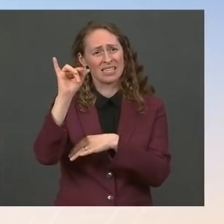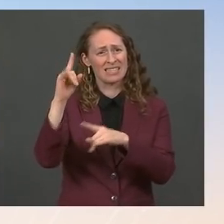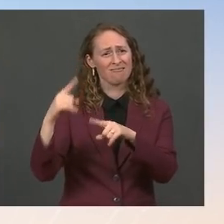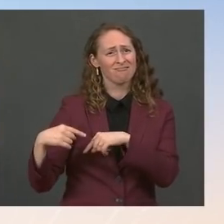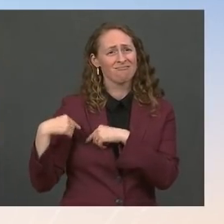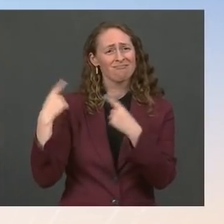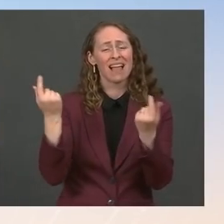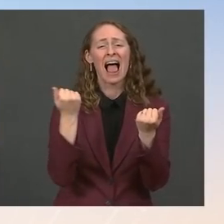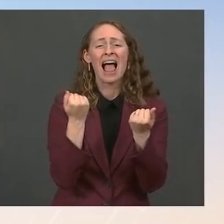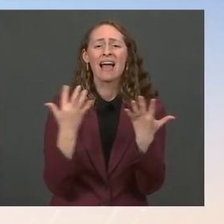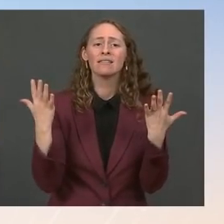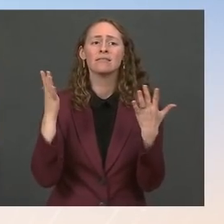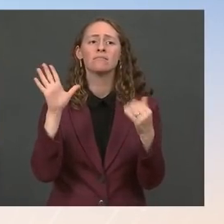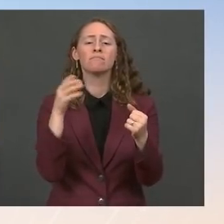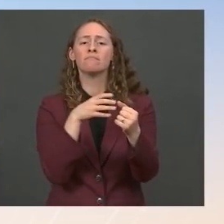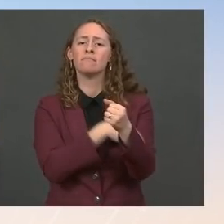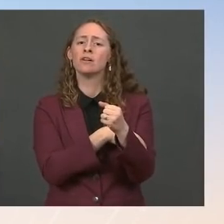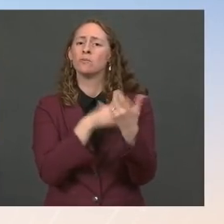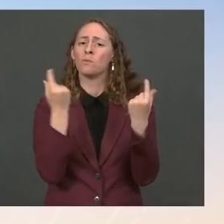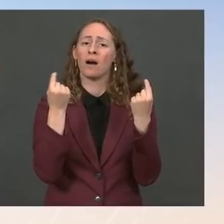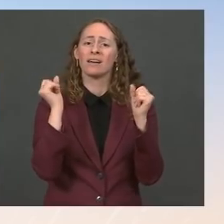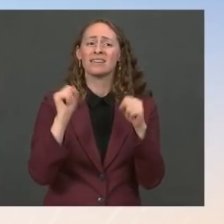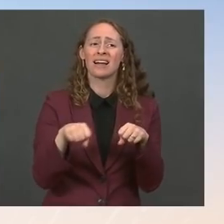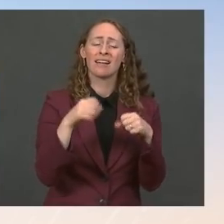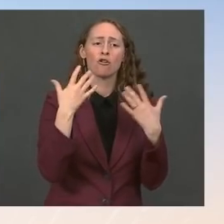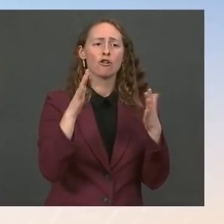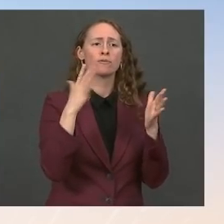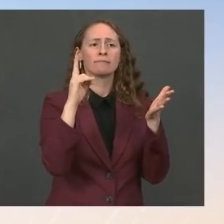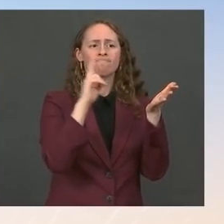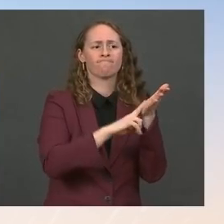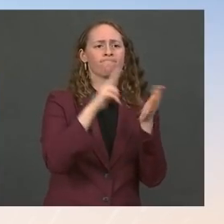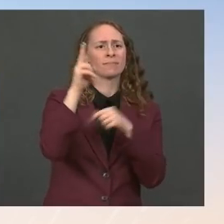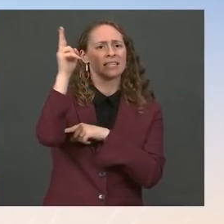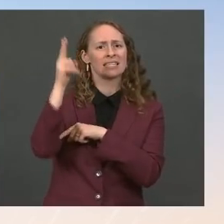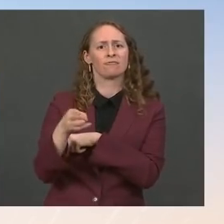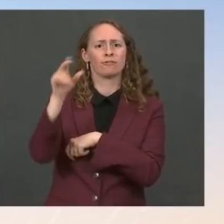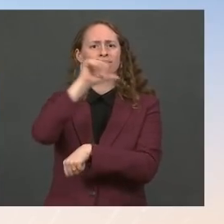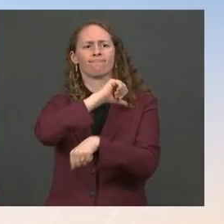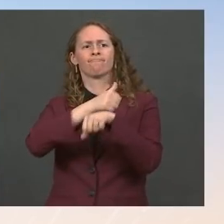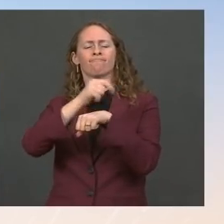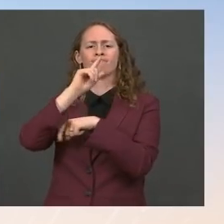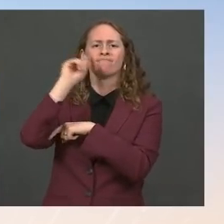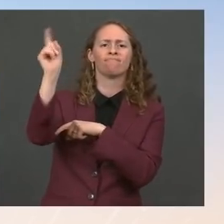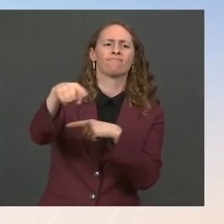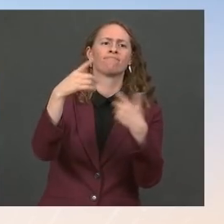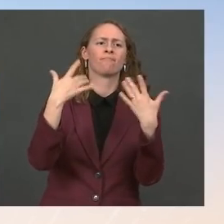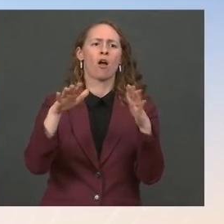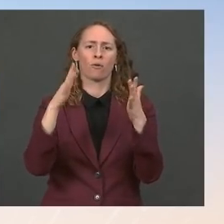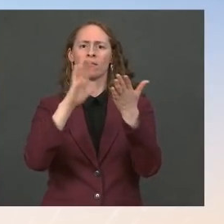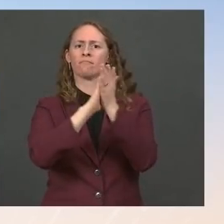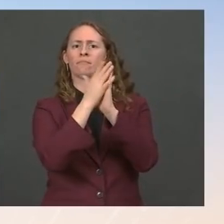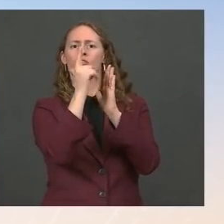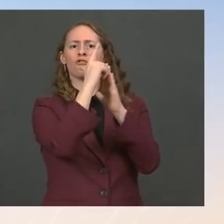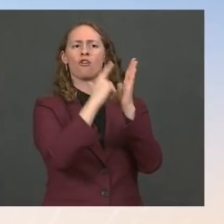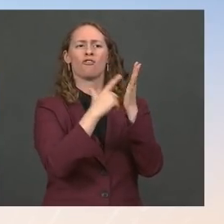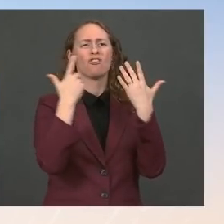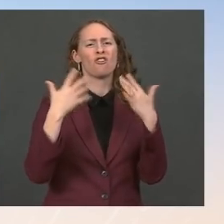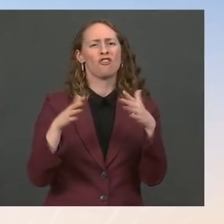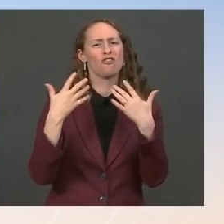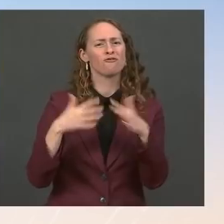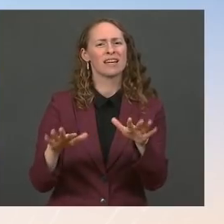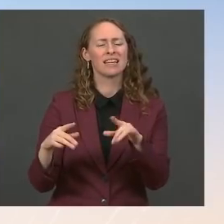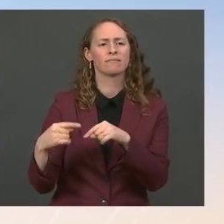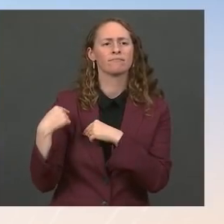possible under his purview, whether it's signing historic executive actions into law, whether it is ensuring that